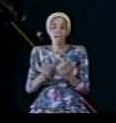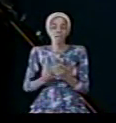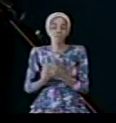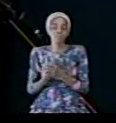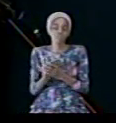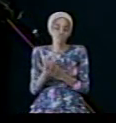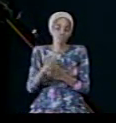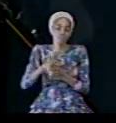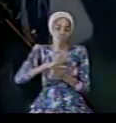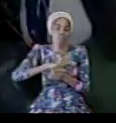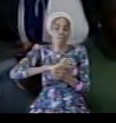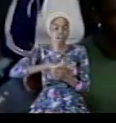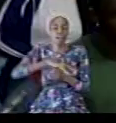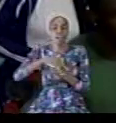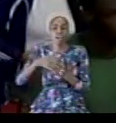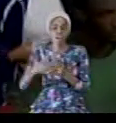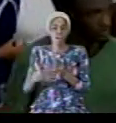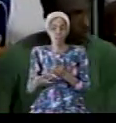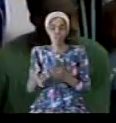gotta have